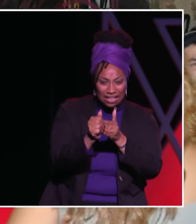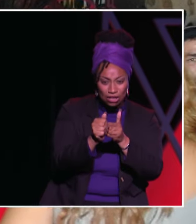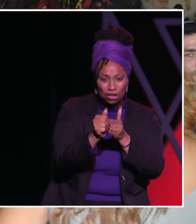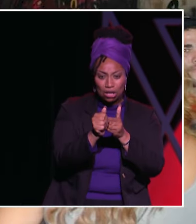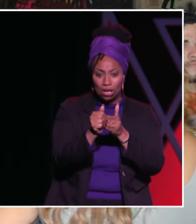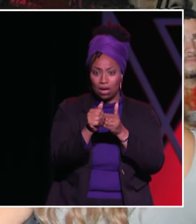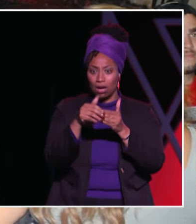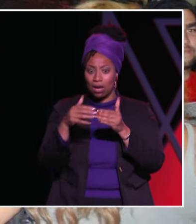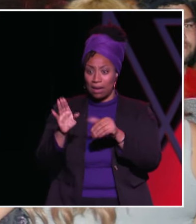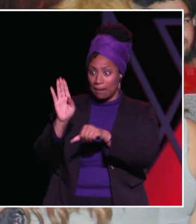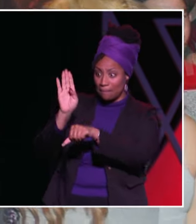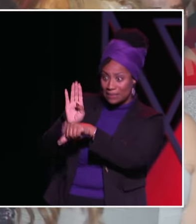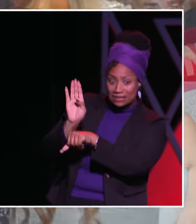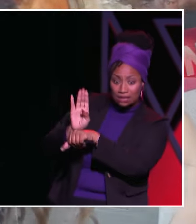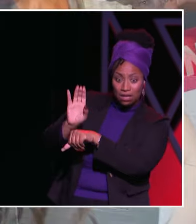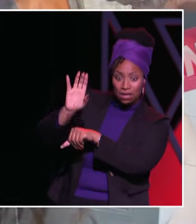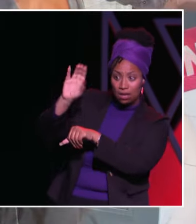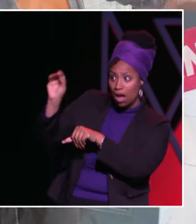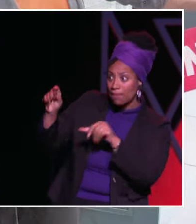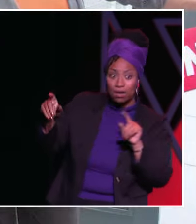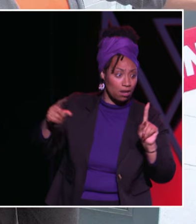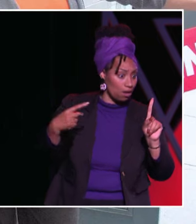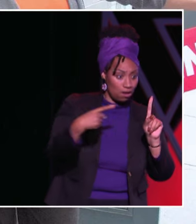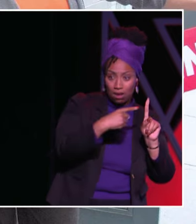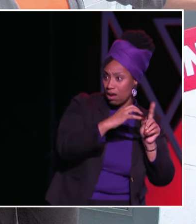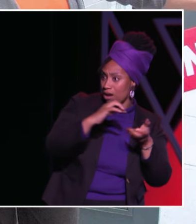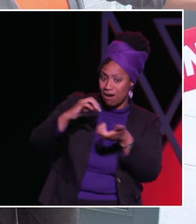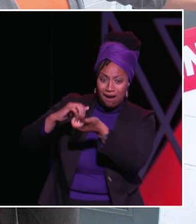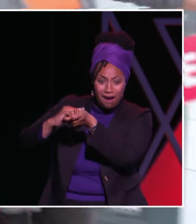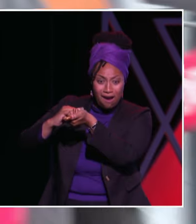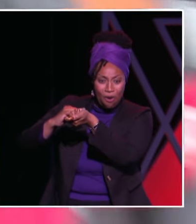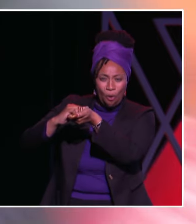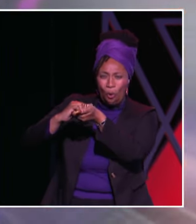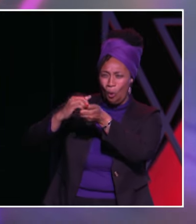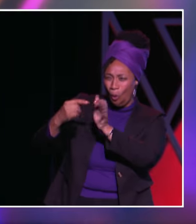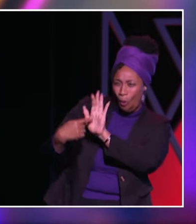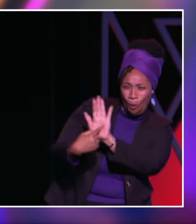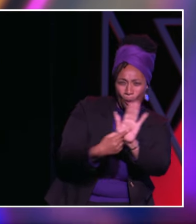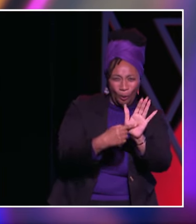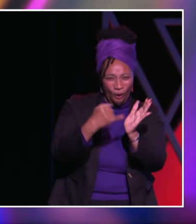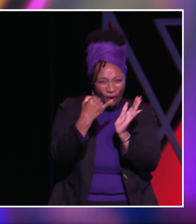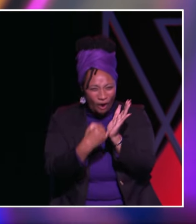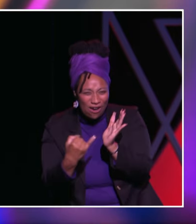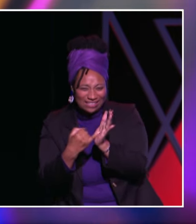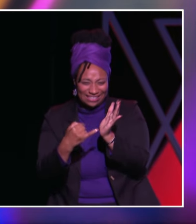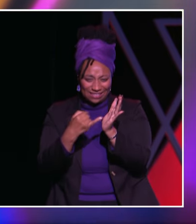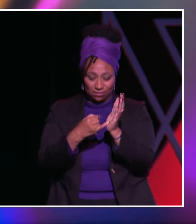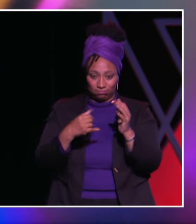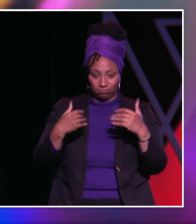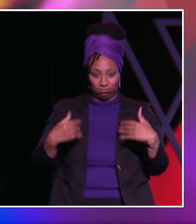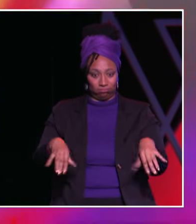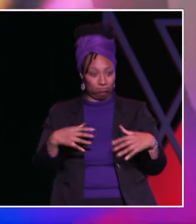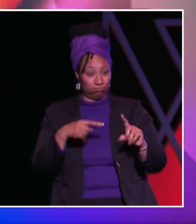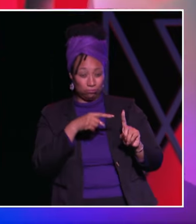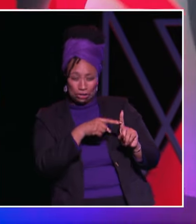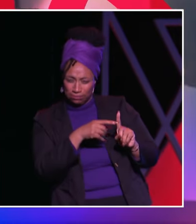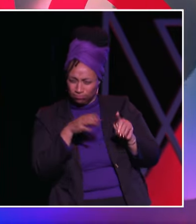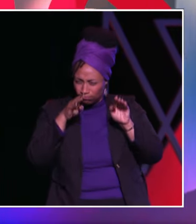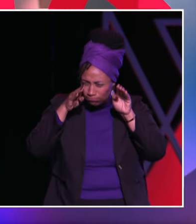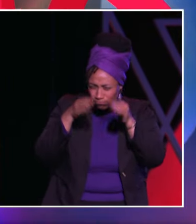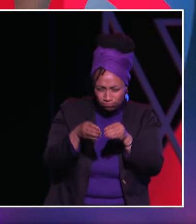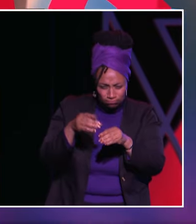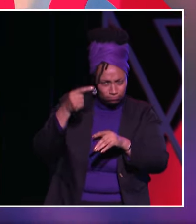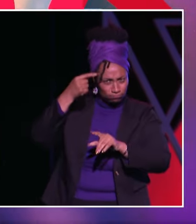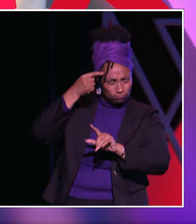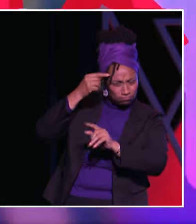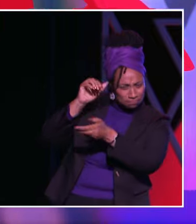and communities more livable. In business, Gretchen was all about business. She was a tested leader with 30 years at